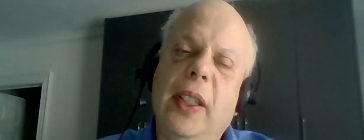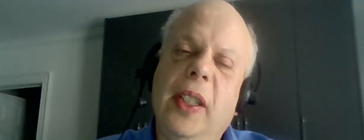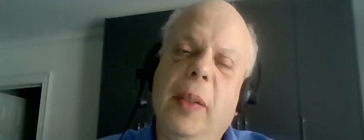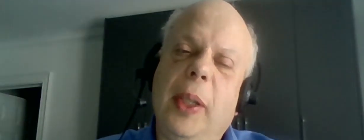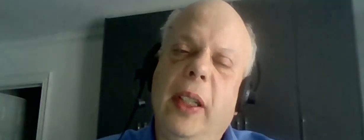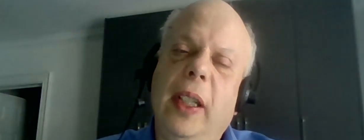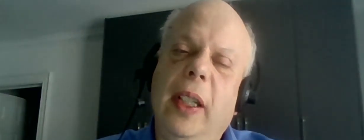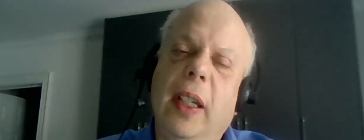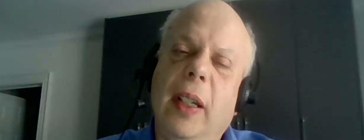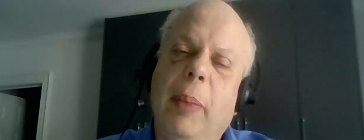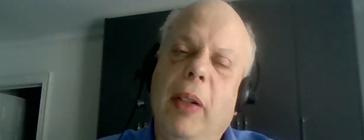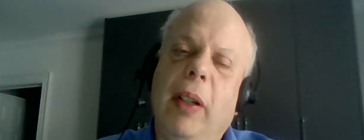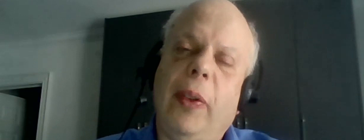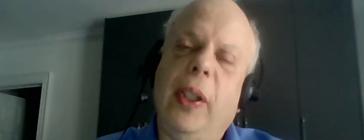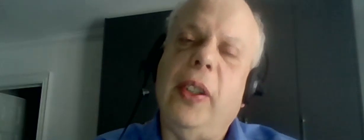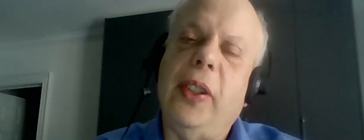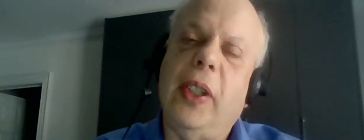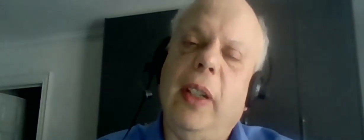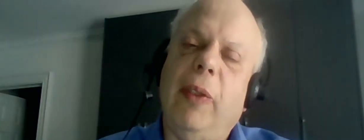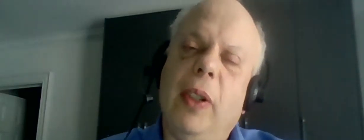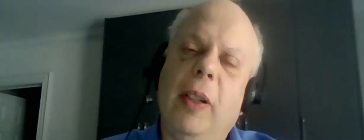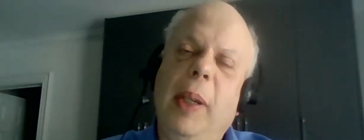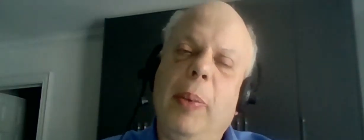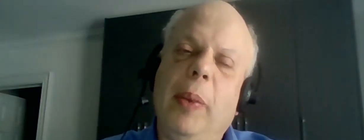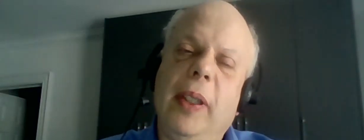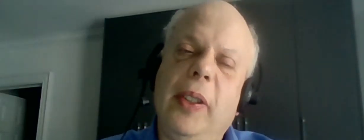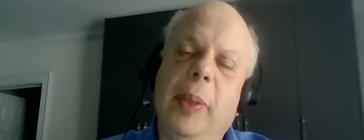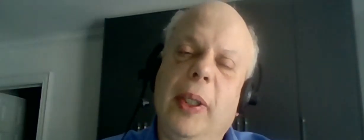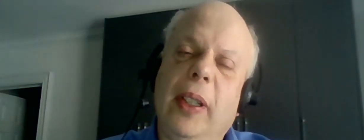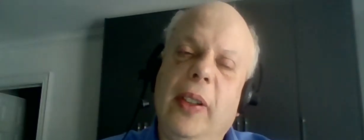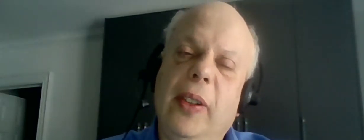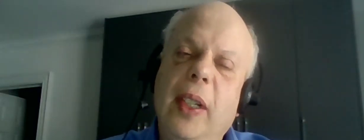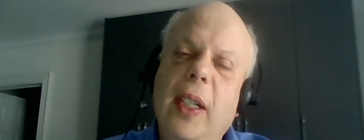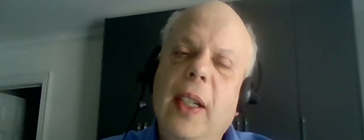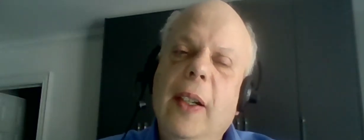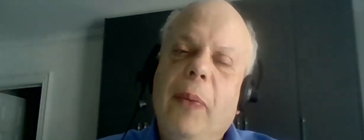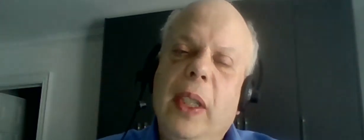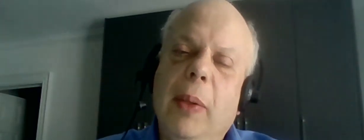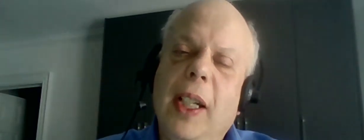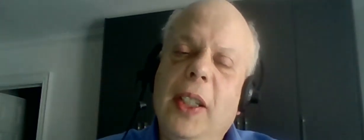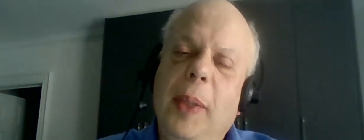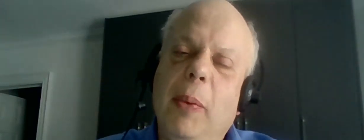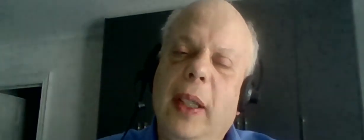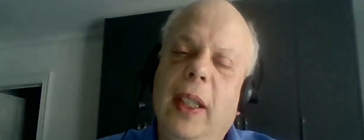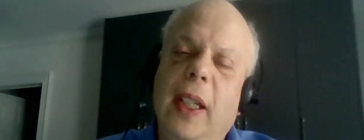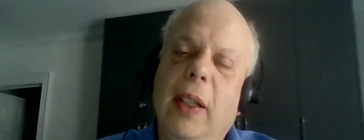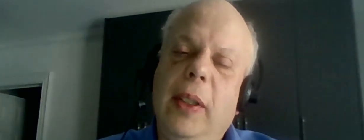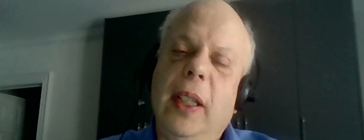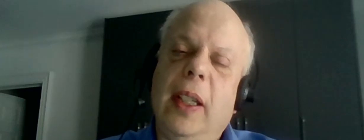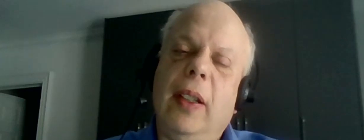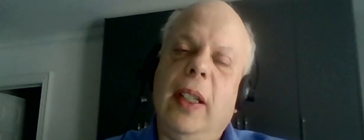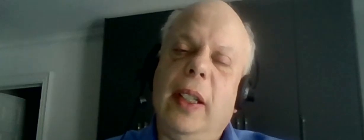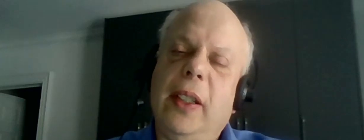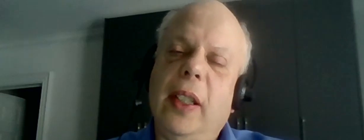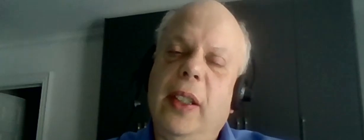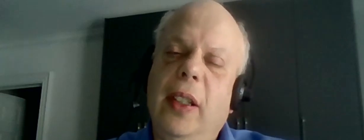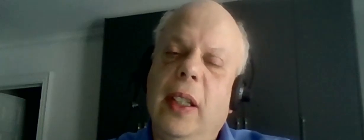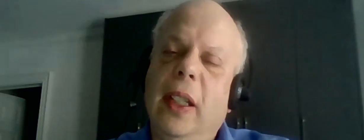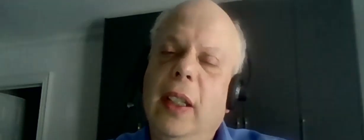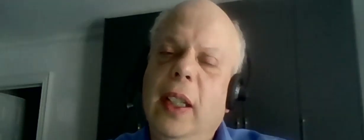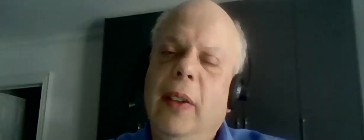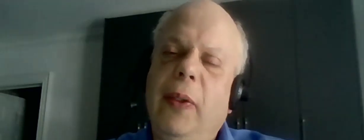for accessibility and a barrier-free society for all people with disabilities. You asked me what the AODA Alliance